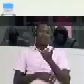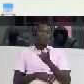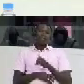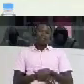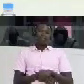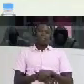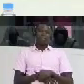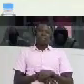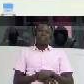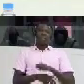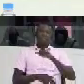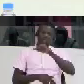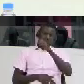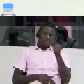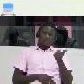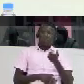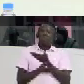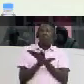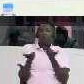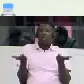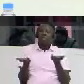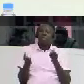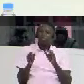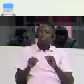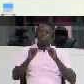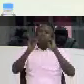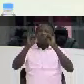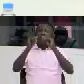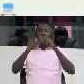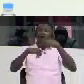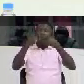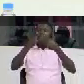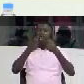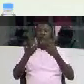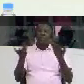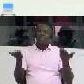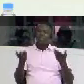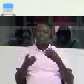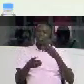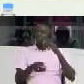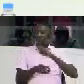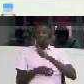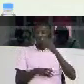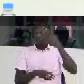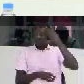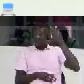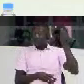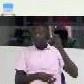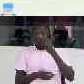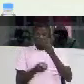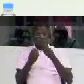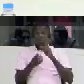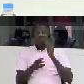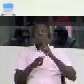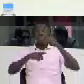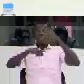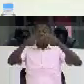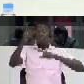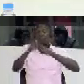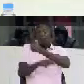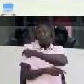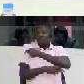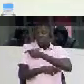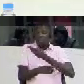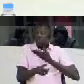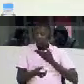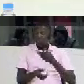And where did you move on to after that? And don't forget to tell us what ranks you held as you were moved into